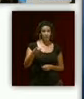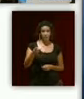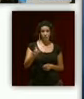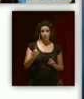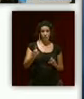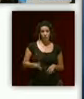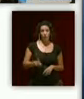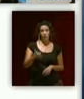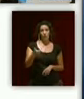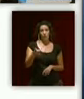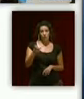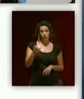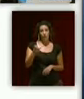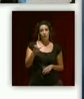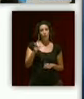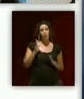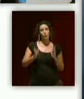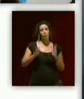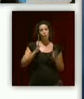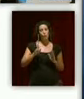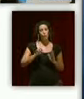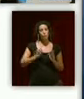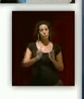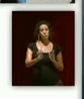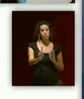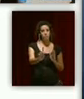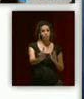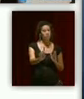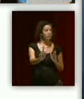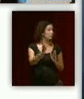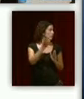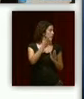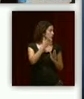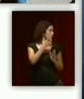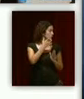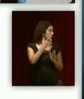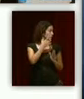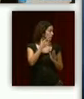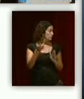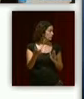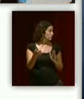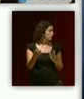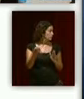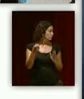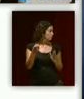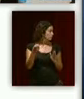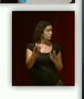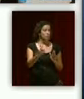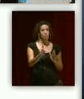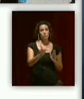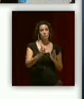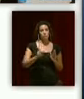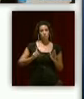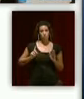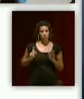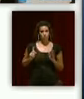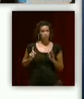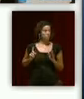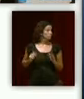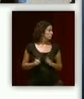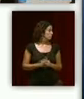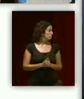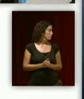press this trigger button, the robot will move forward. If we